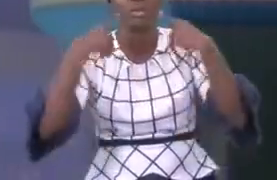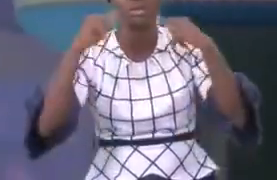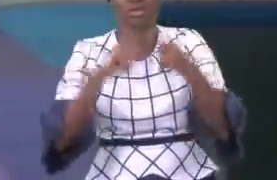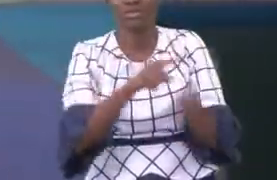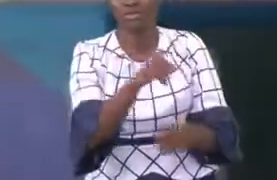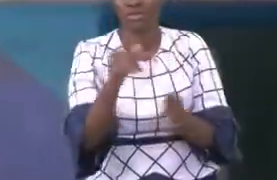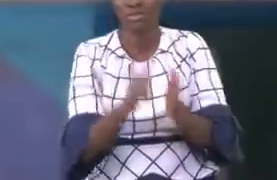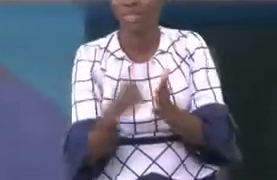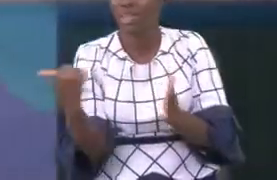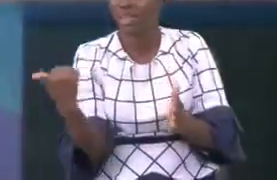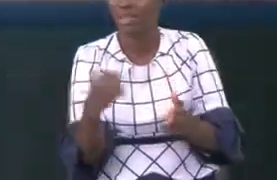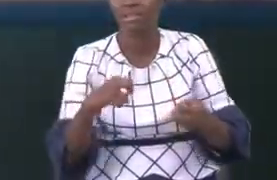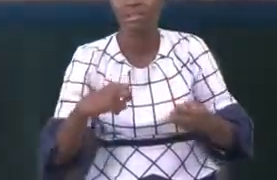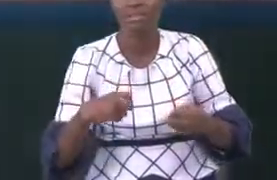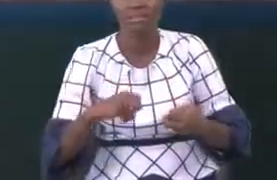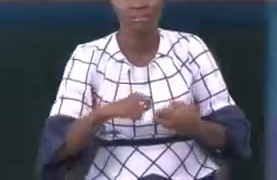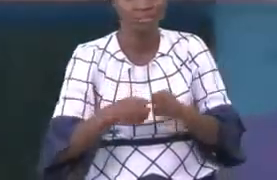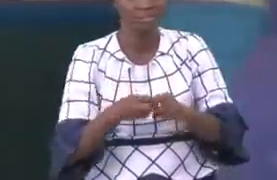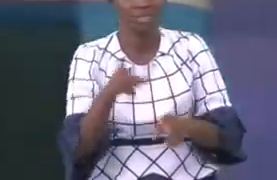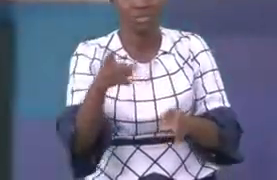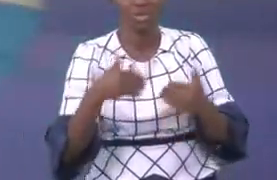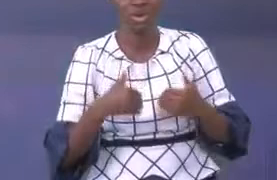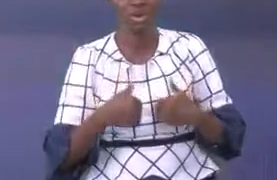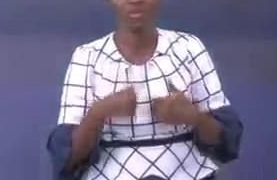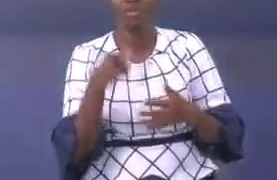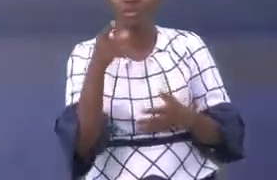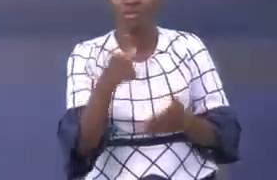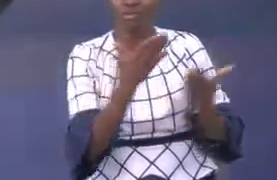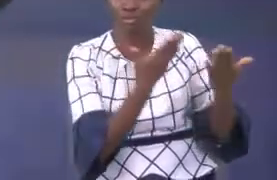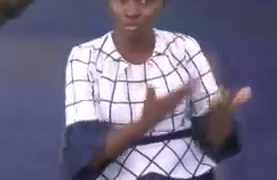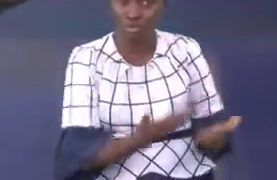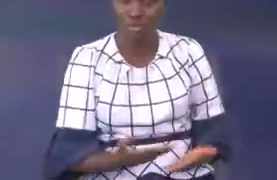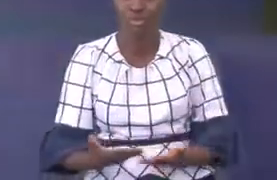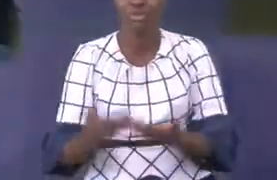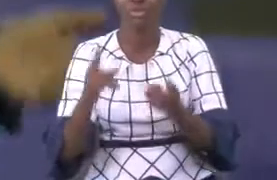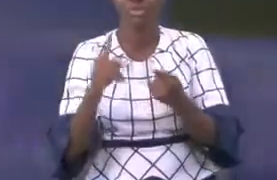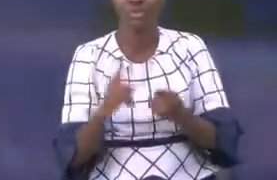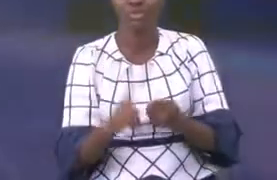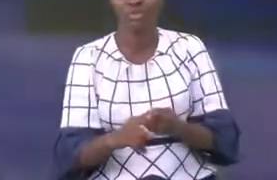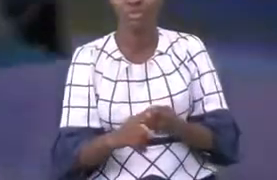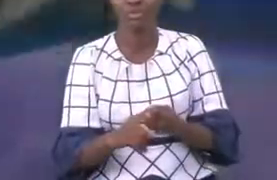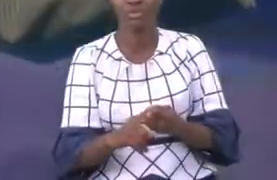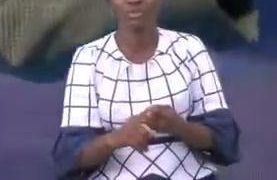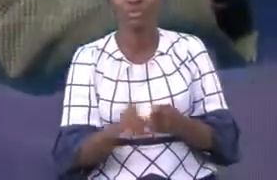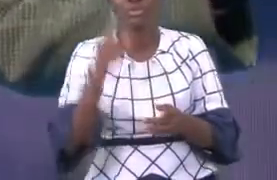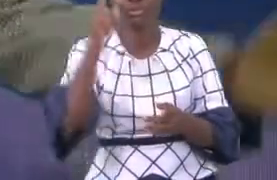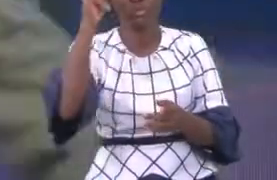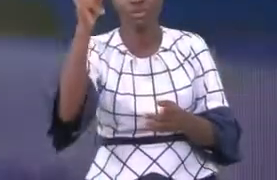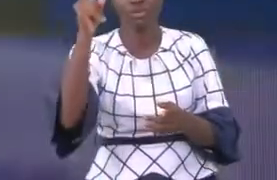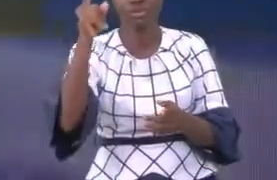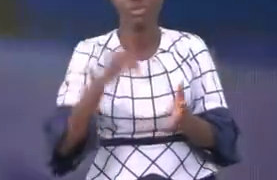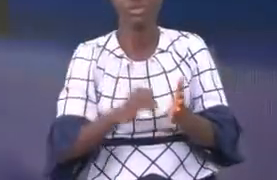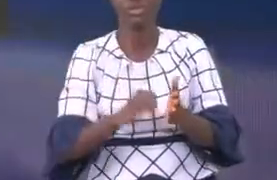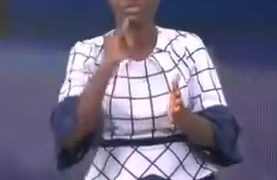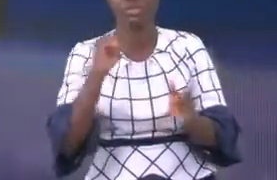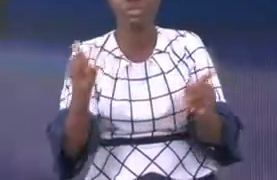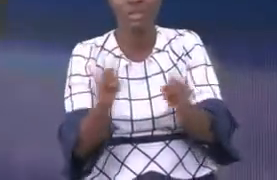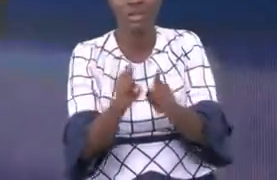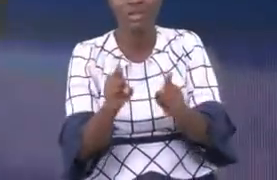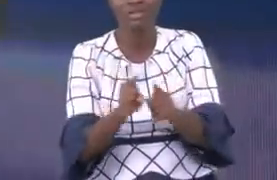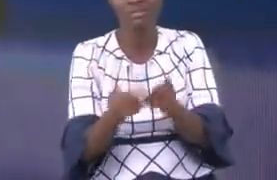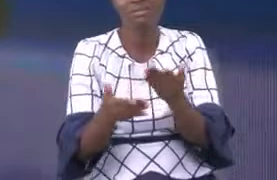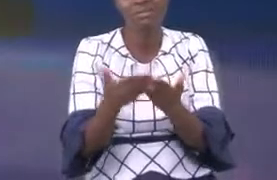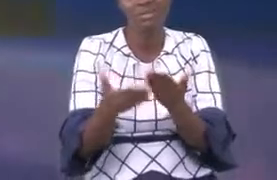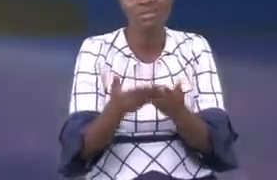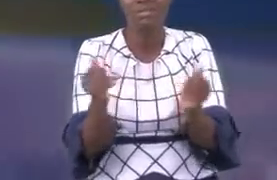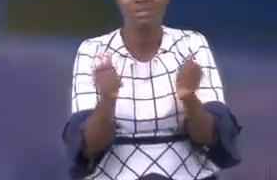the Lord, is as easy with God as pronouncing ABC, because there is